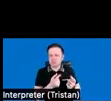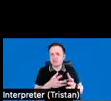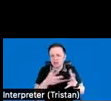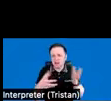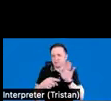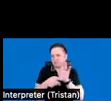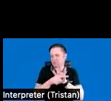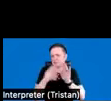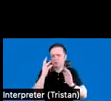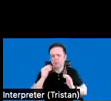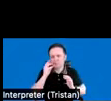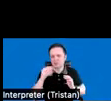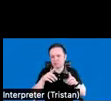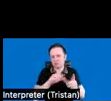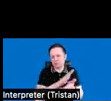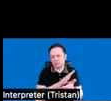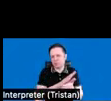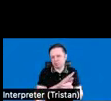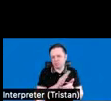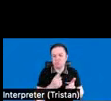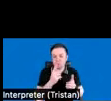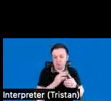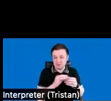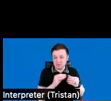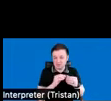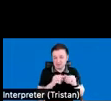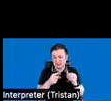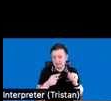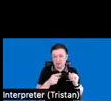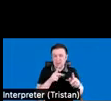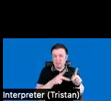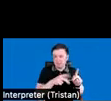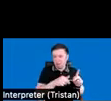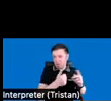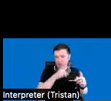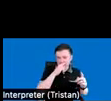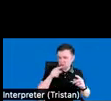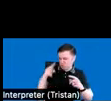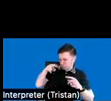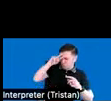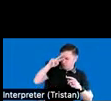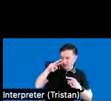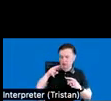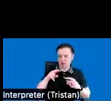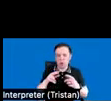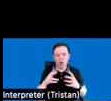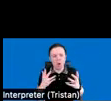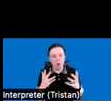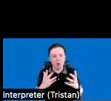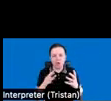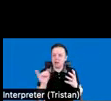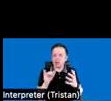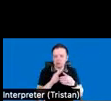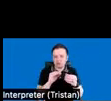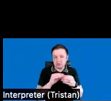at school. One said that the others treated him as he was stupid. Participants also talk about necessity to leave school